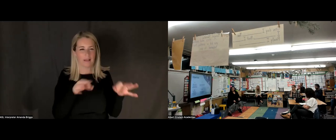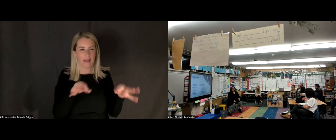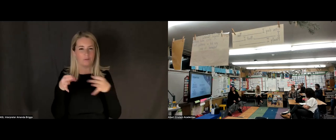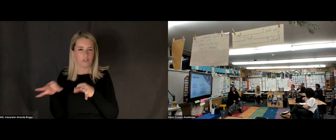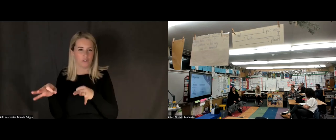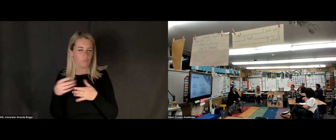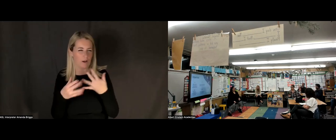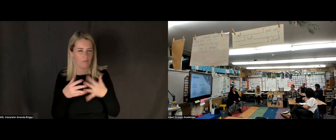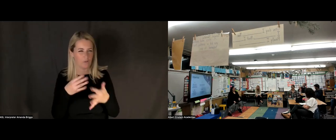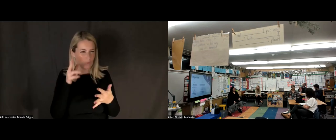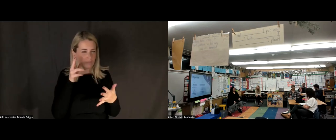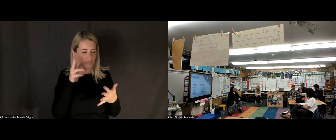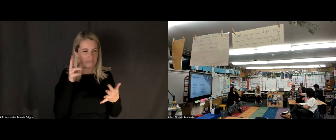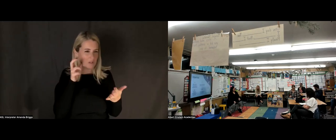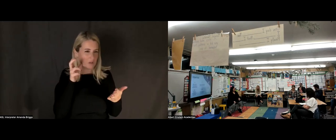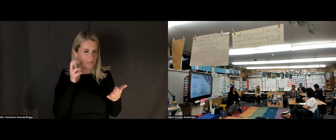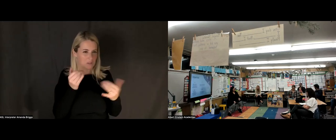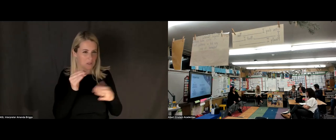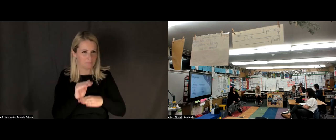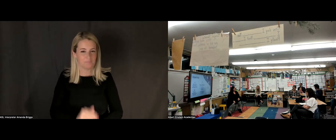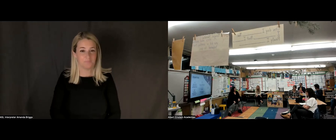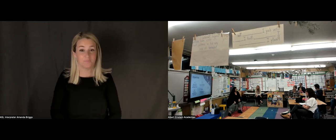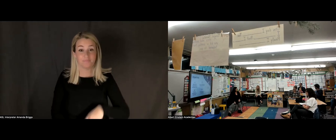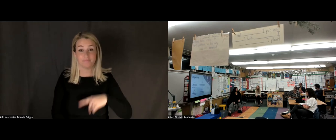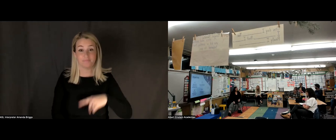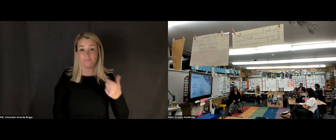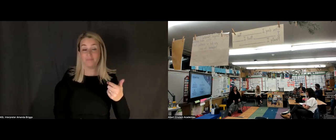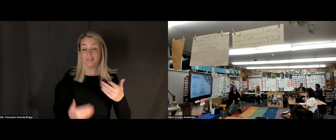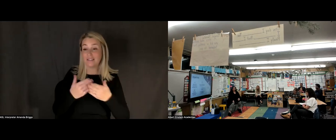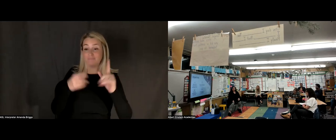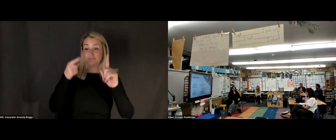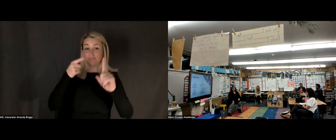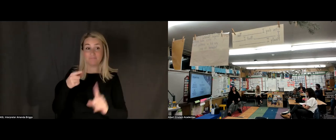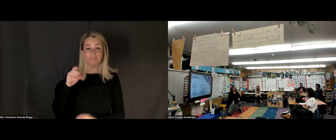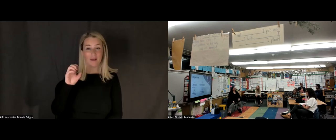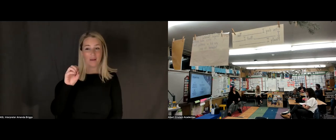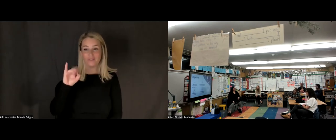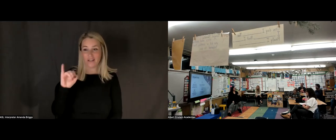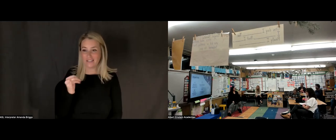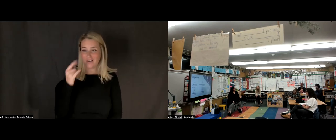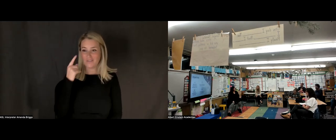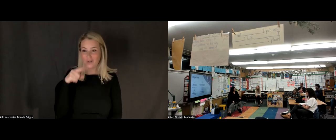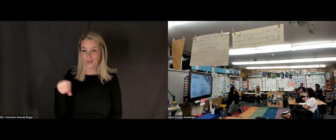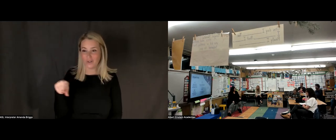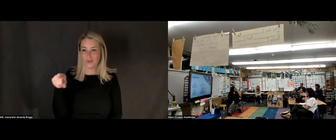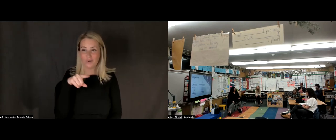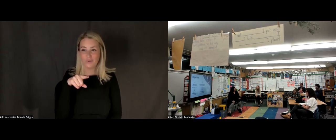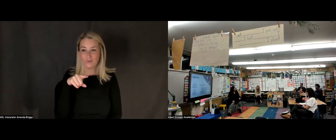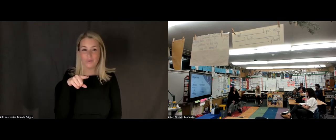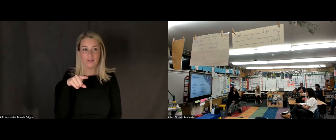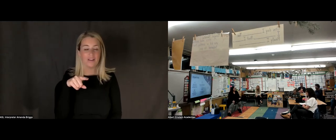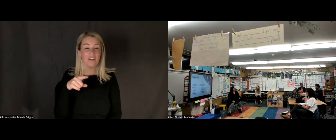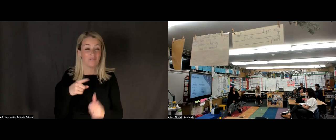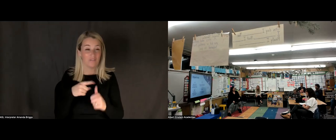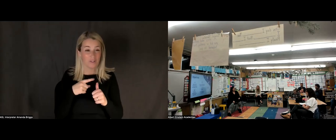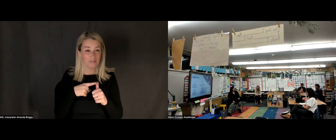So we have a few objectives tonight that we want to accomplish with you. The first one is we want to describe to you what are